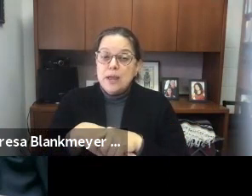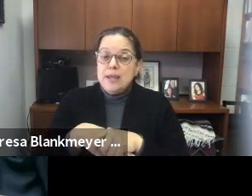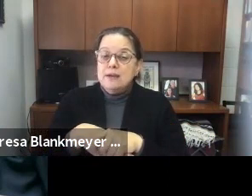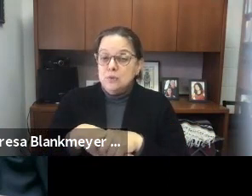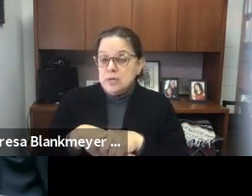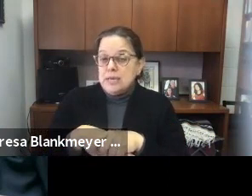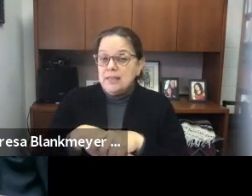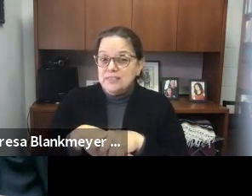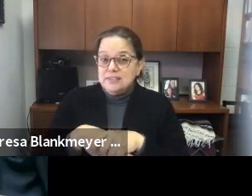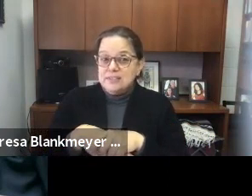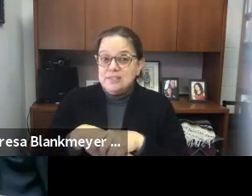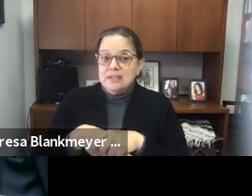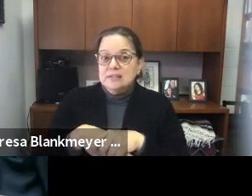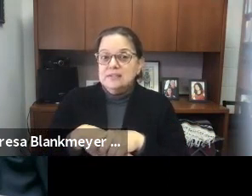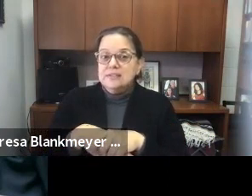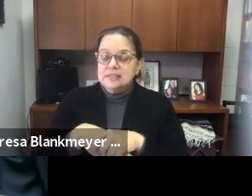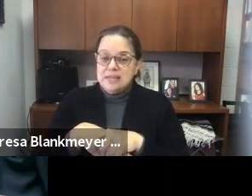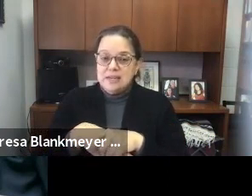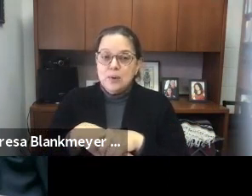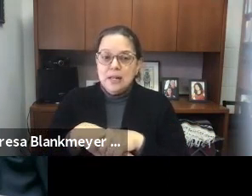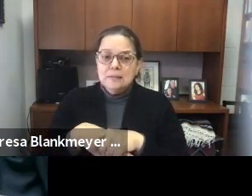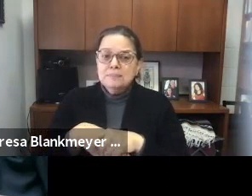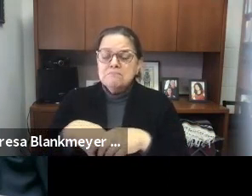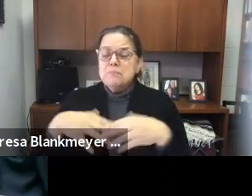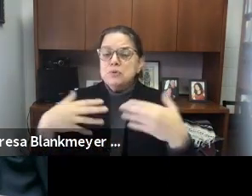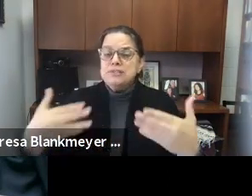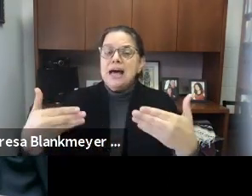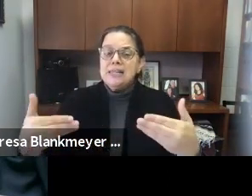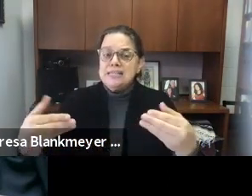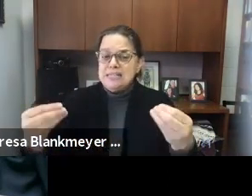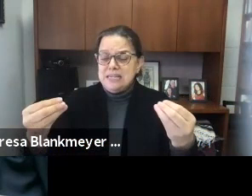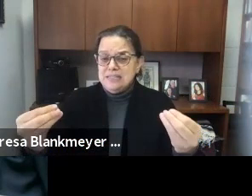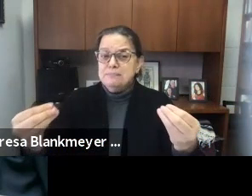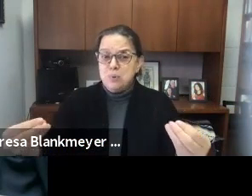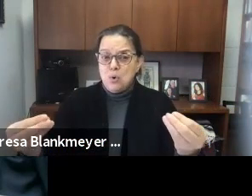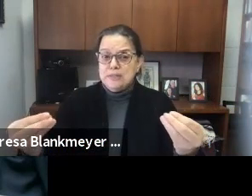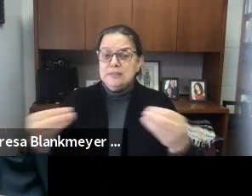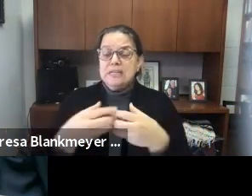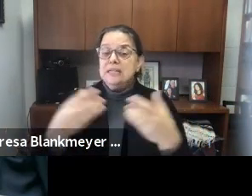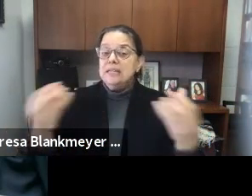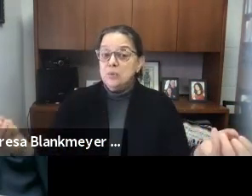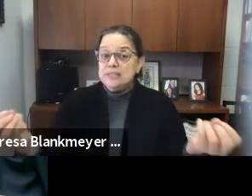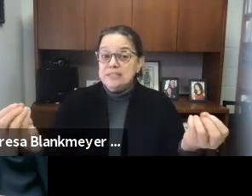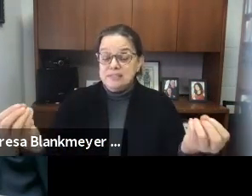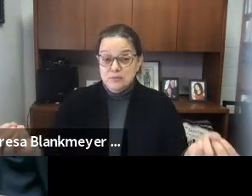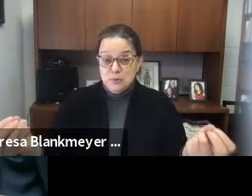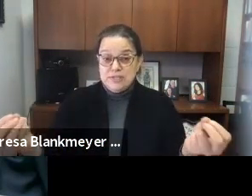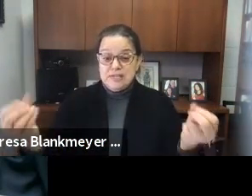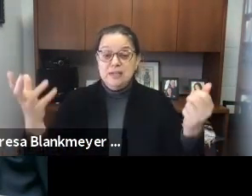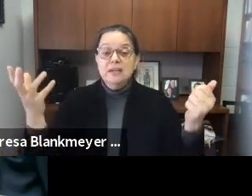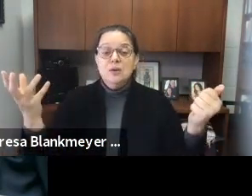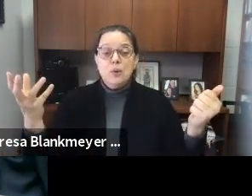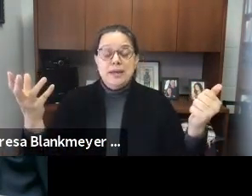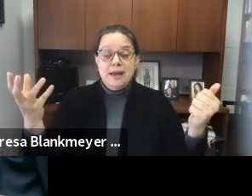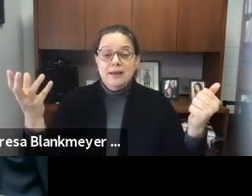Another way of looking at this is to say, well, modality is important in linguistic